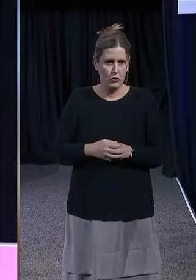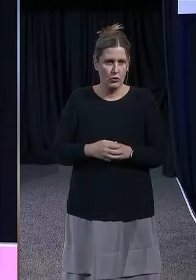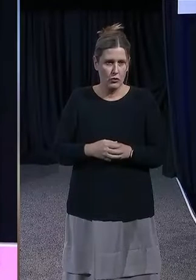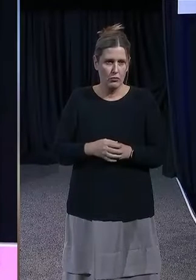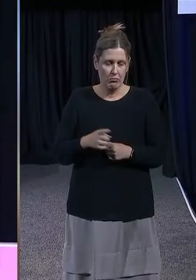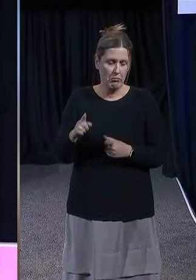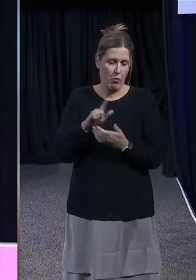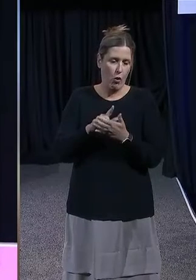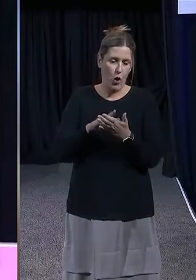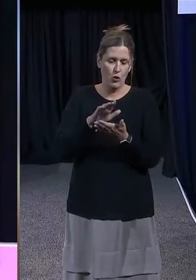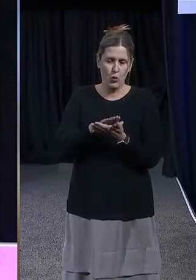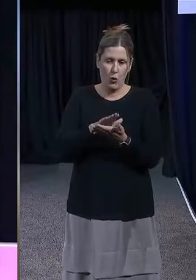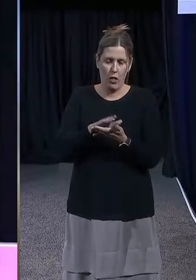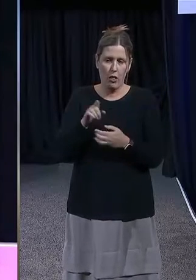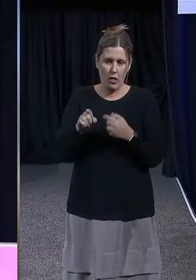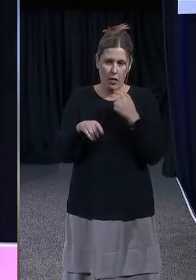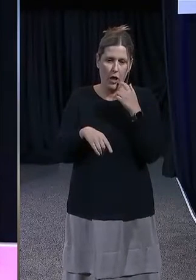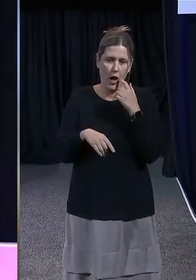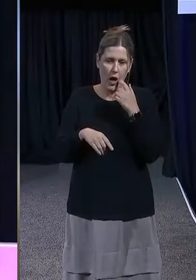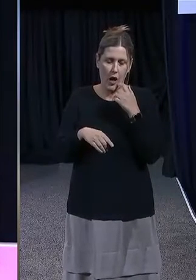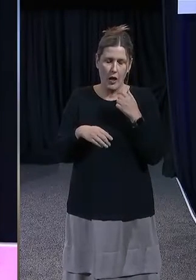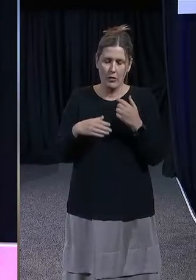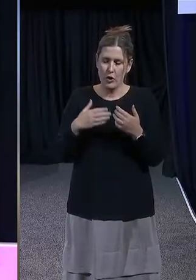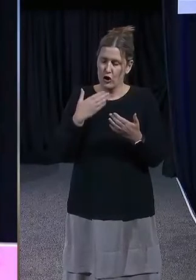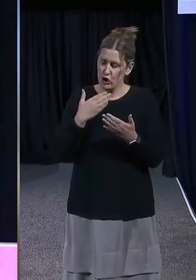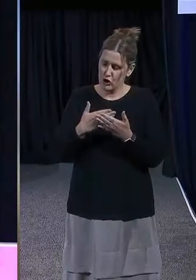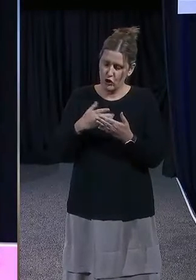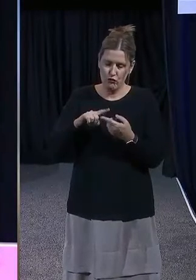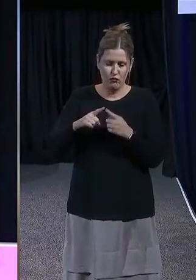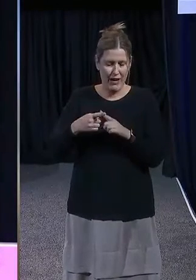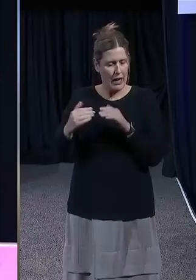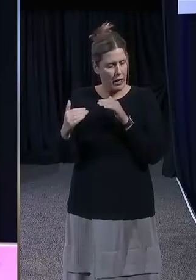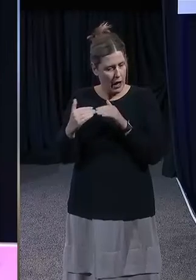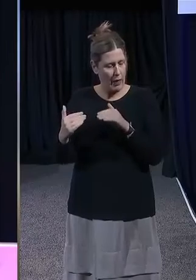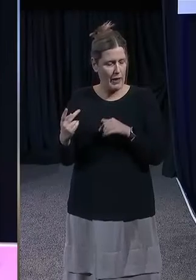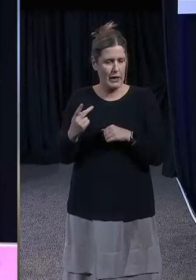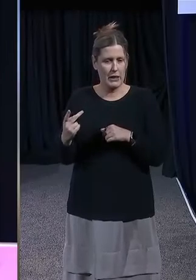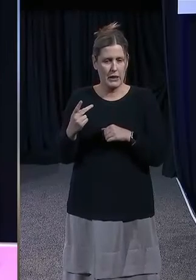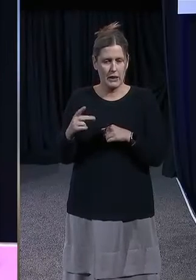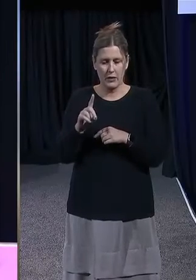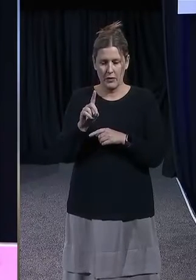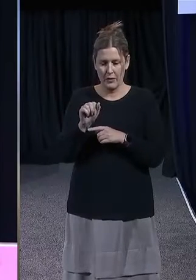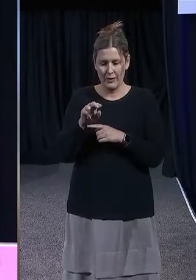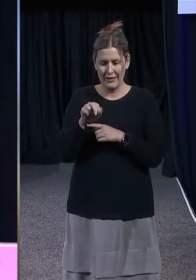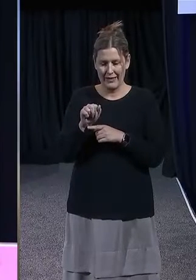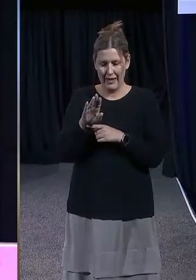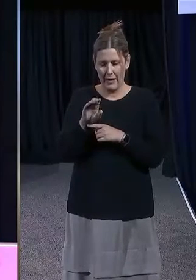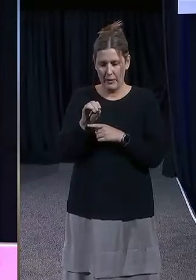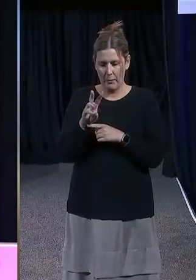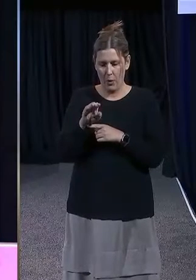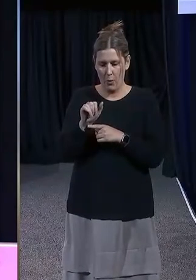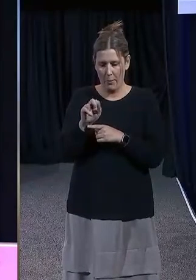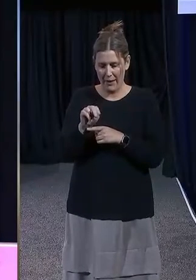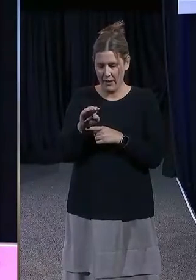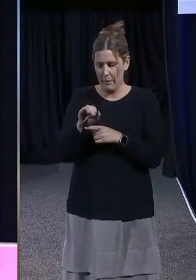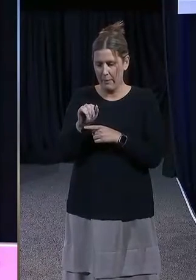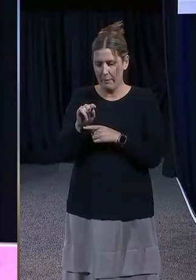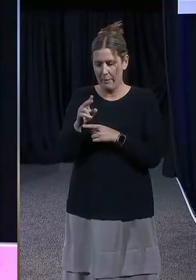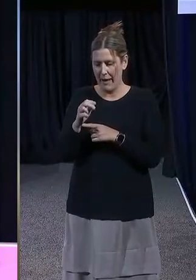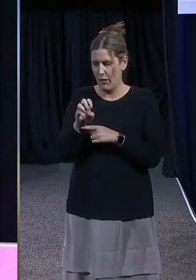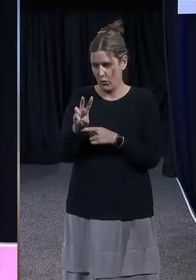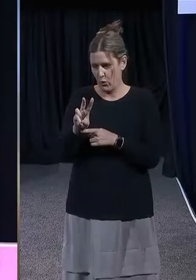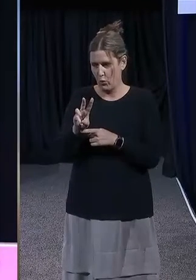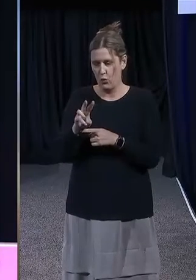School of Law, and that's my good colleague and friend, Dayna, Bowen, Matthew,